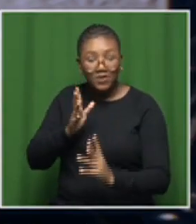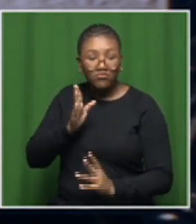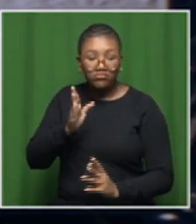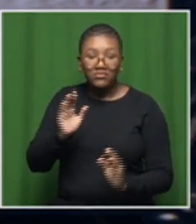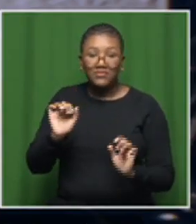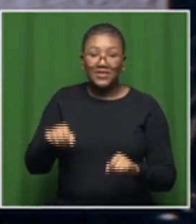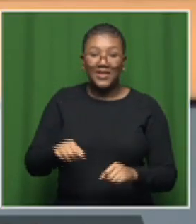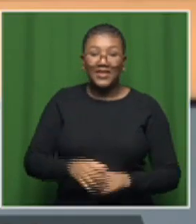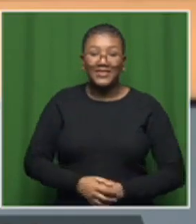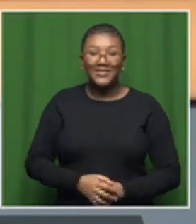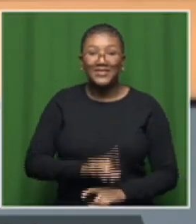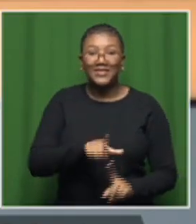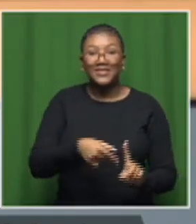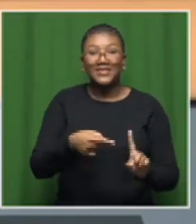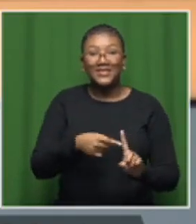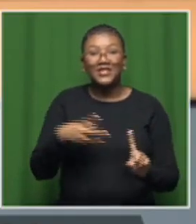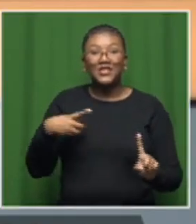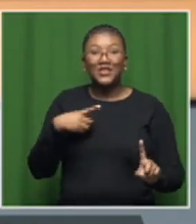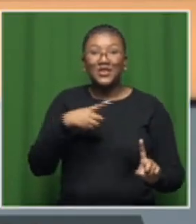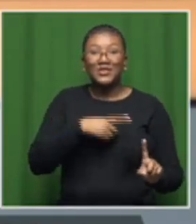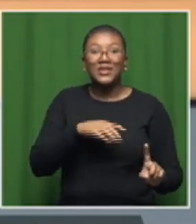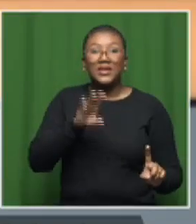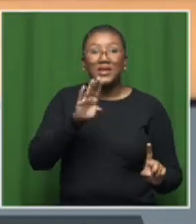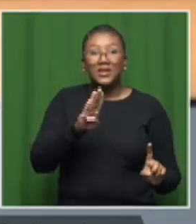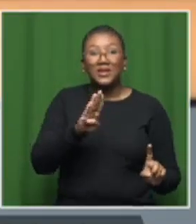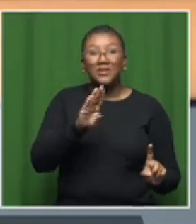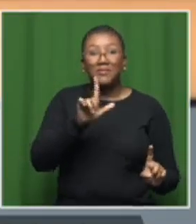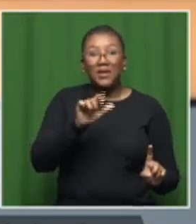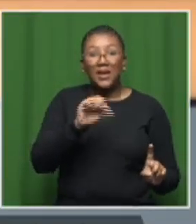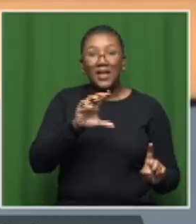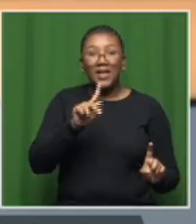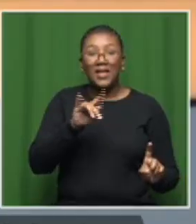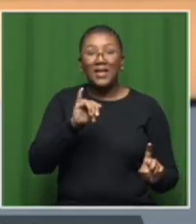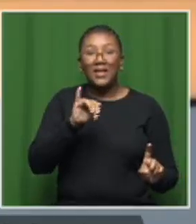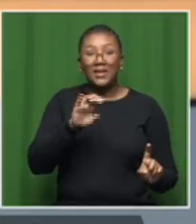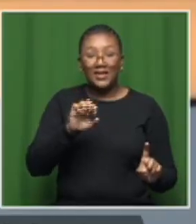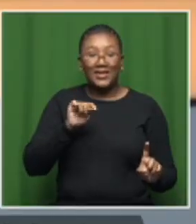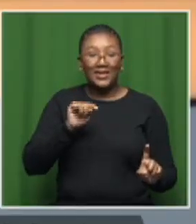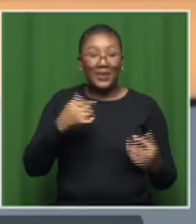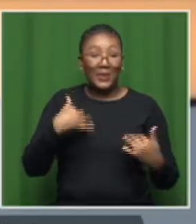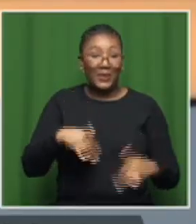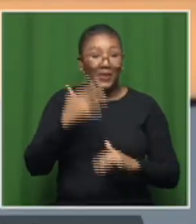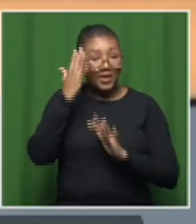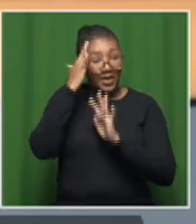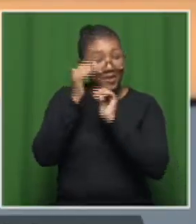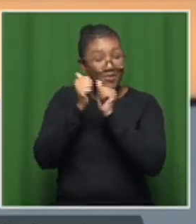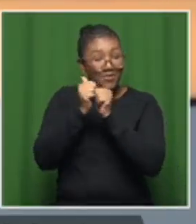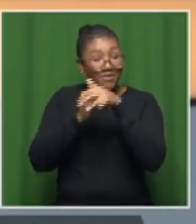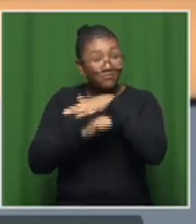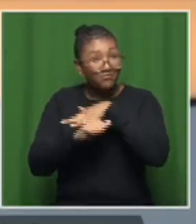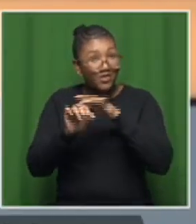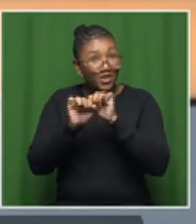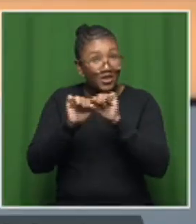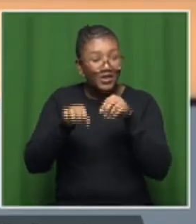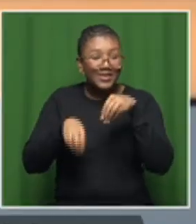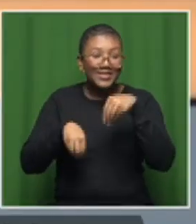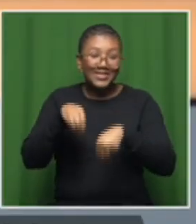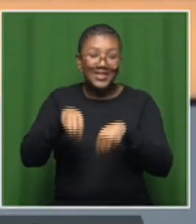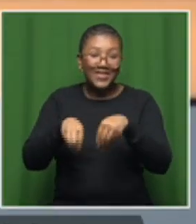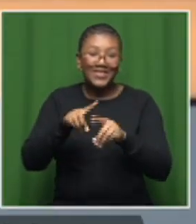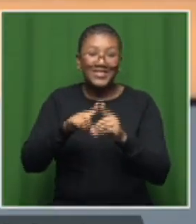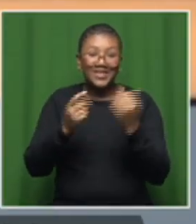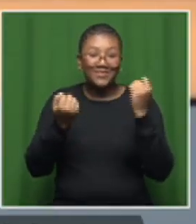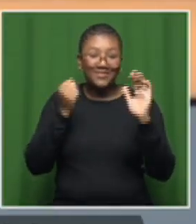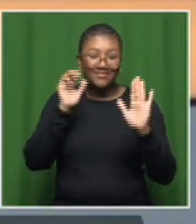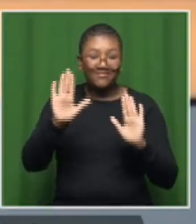this morning, Dr. Dee Blackie chatting to us about Your Brain is a Garden, of course, that exhibition currently running at Kingsmead College.